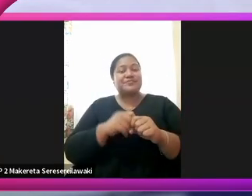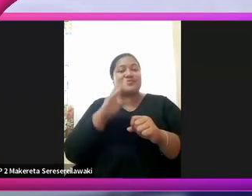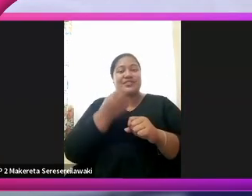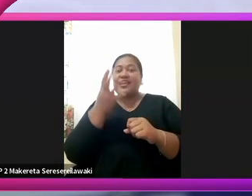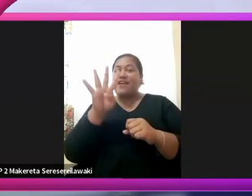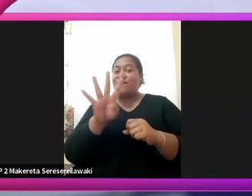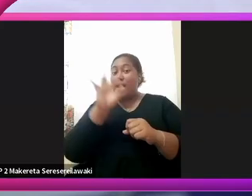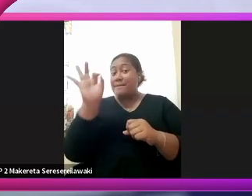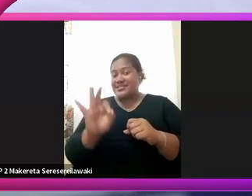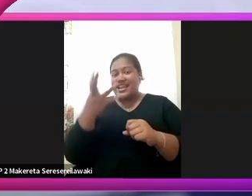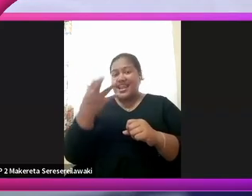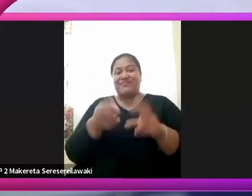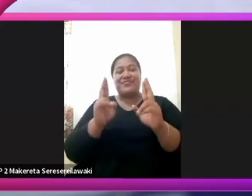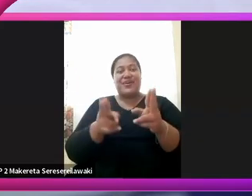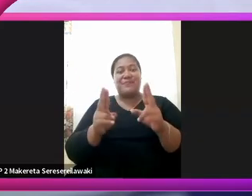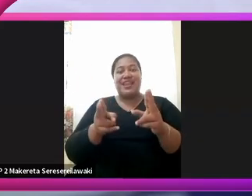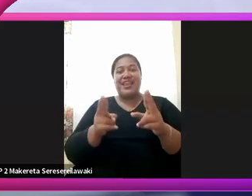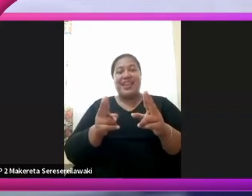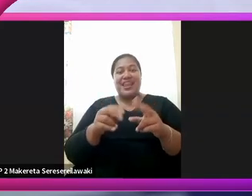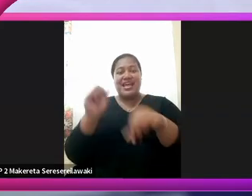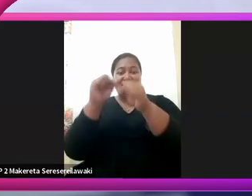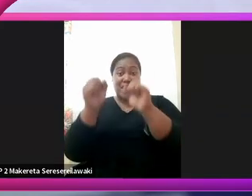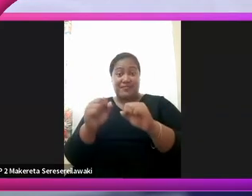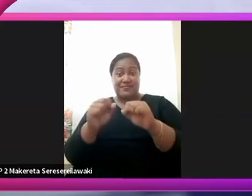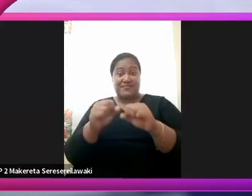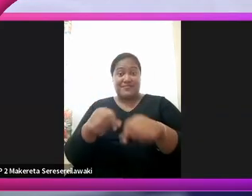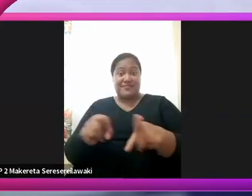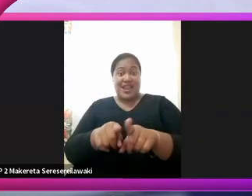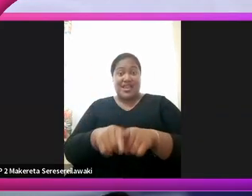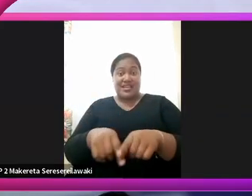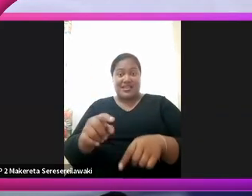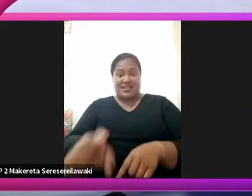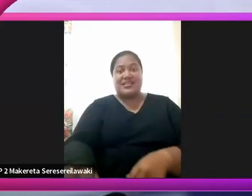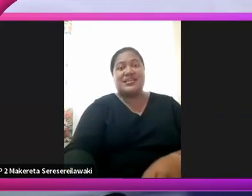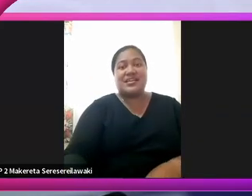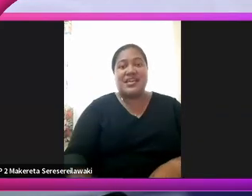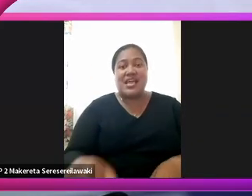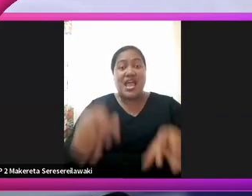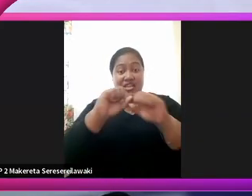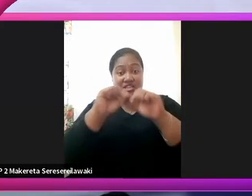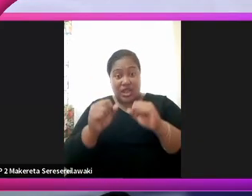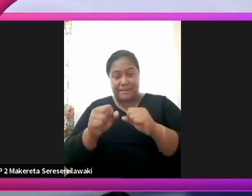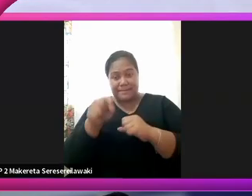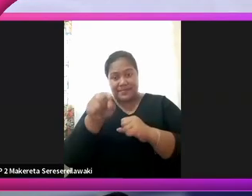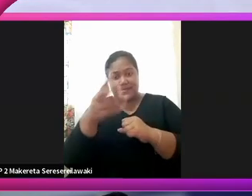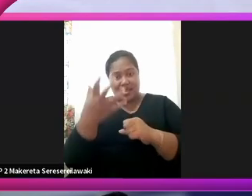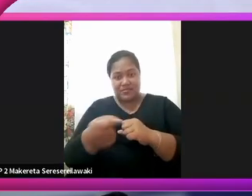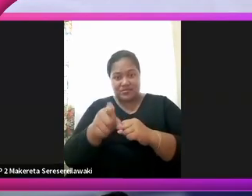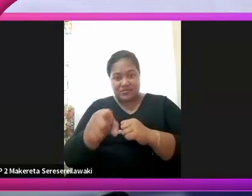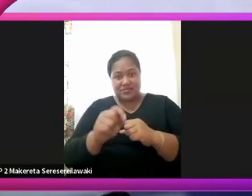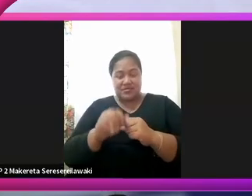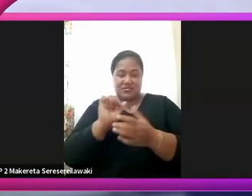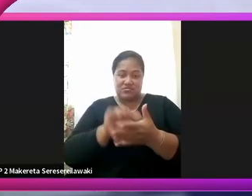them have a normal shape. The normal shape, that means the shape that I put on the right side. They have